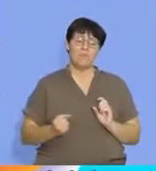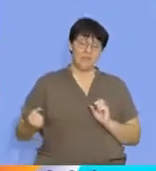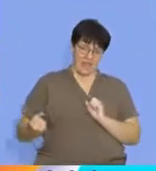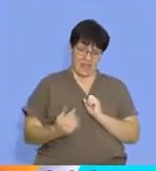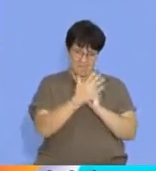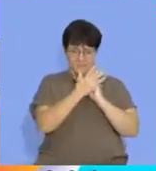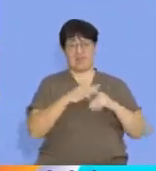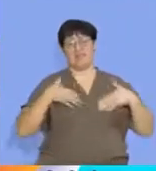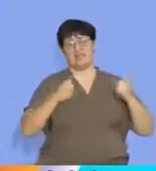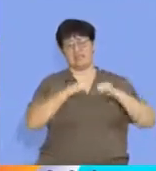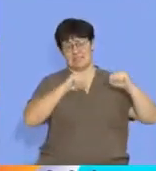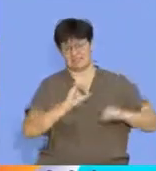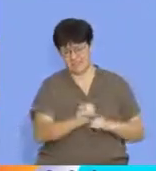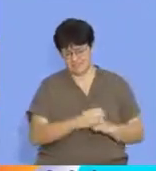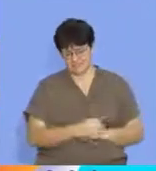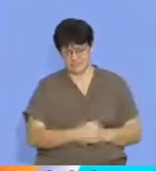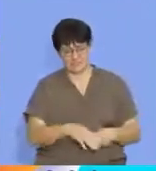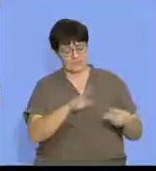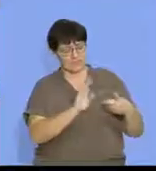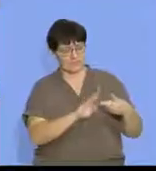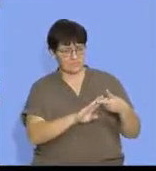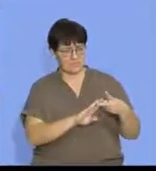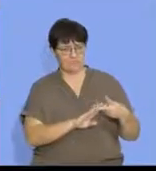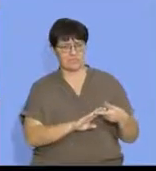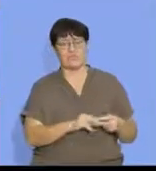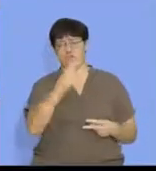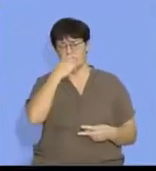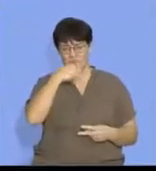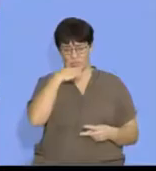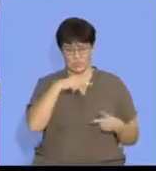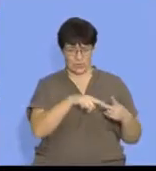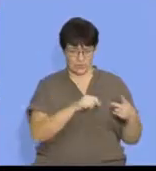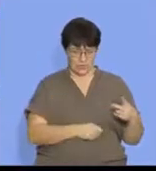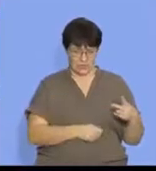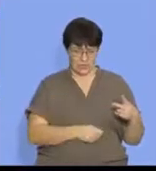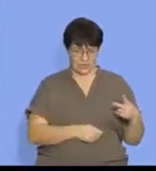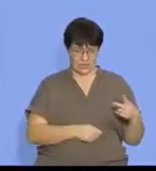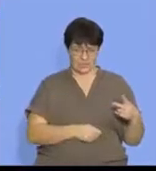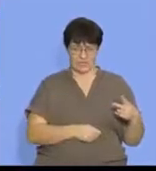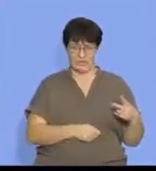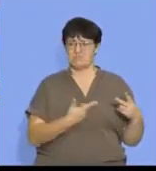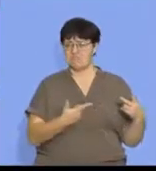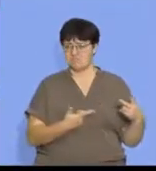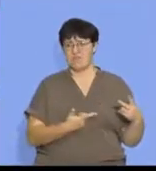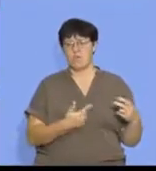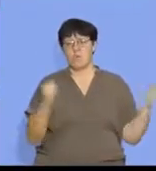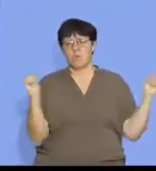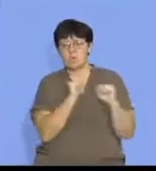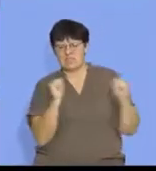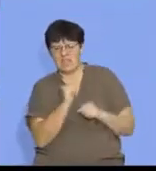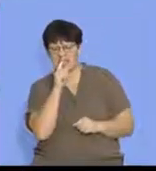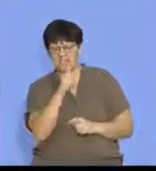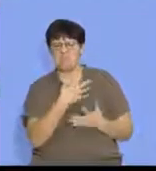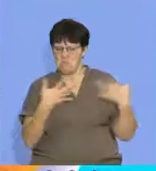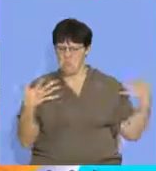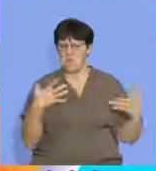it has an impact on our health system. Then we looked at influenza, the flu, right? Maybe during winter months, we're